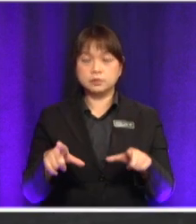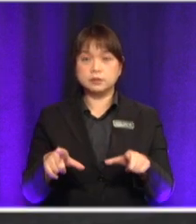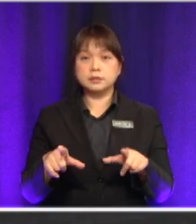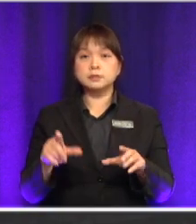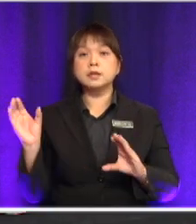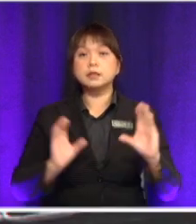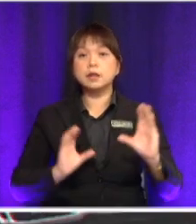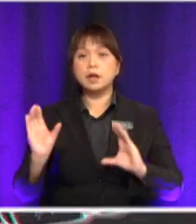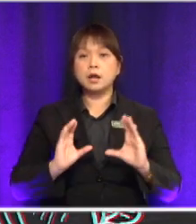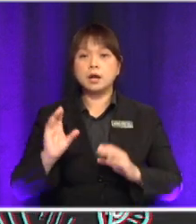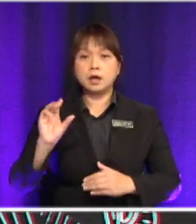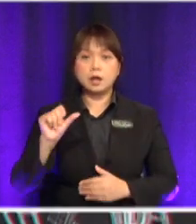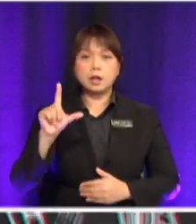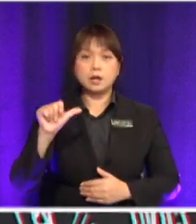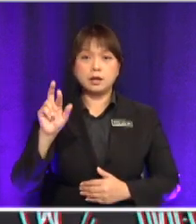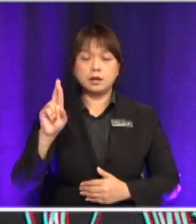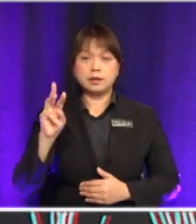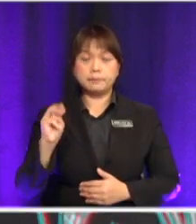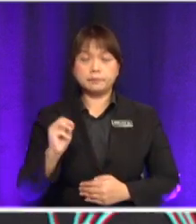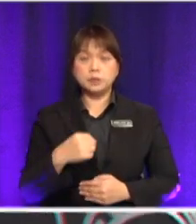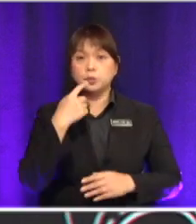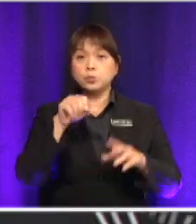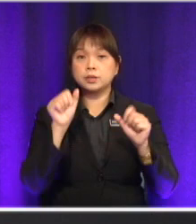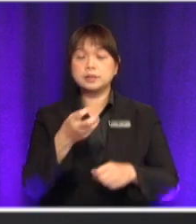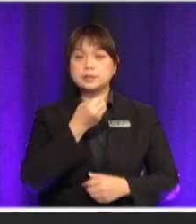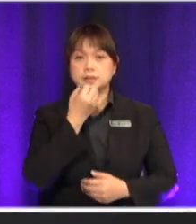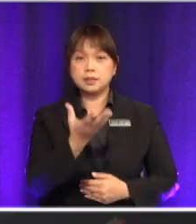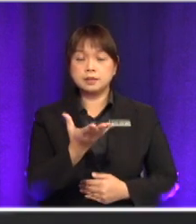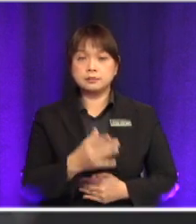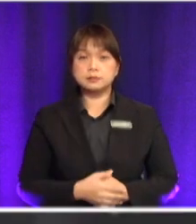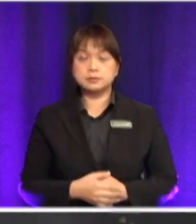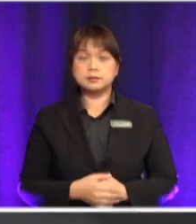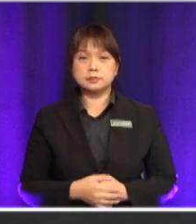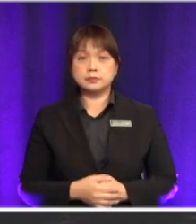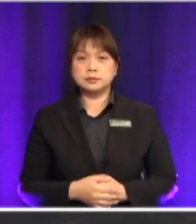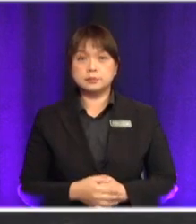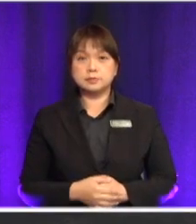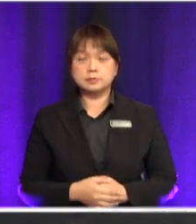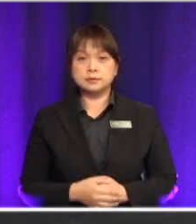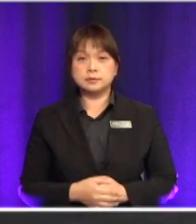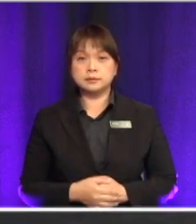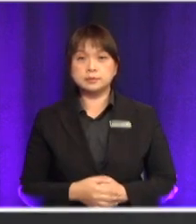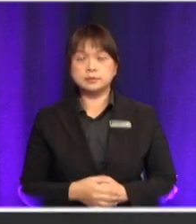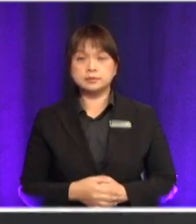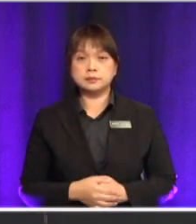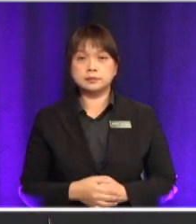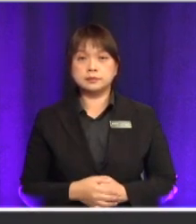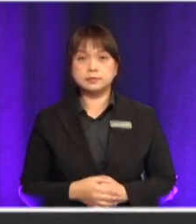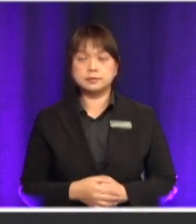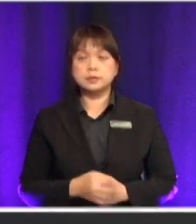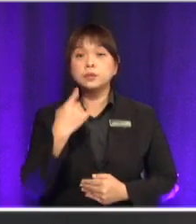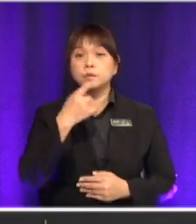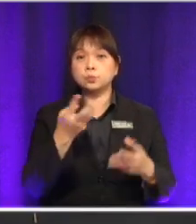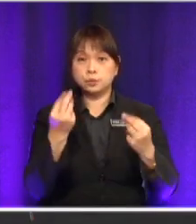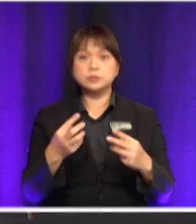or who can tell me another word that means the same as put in? It starts with I. Oh, I know. Okay, who would like to